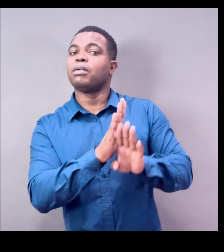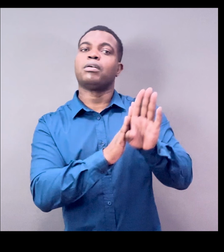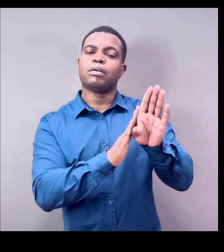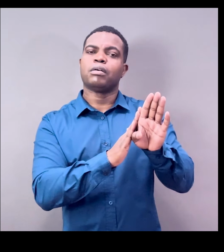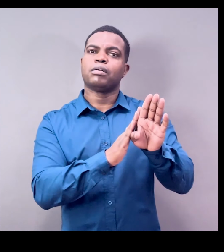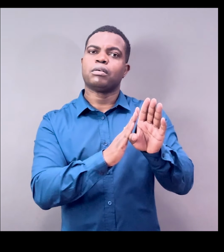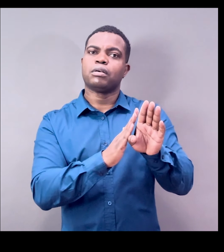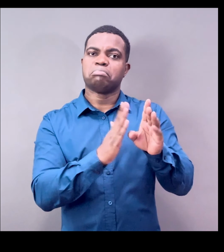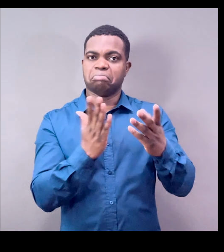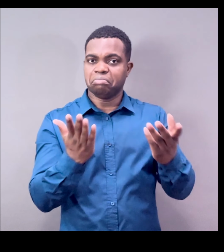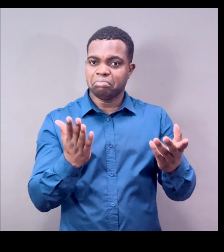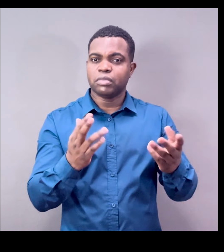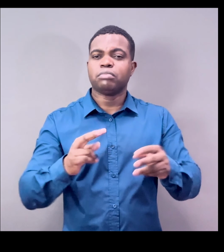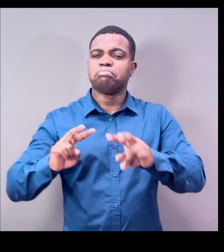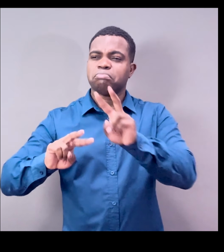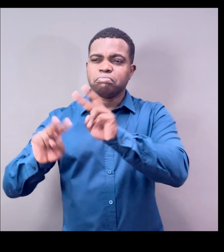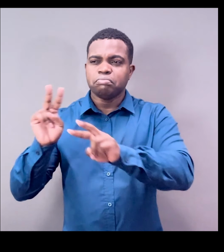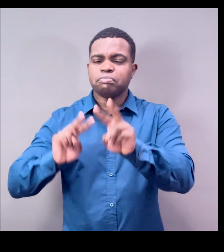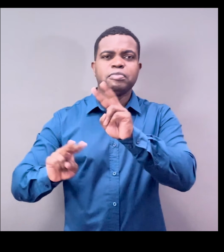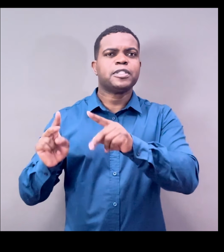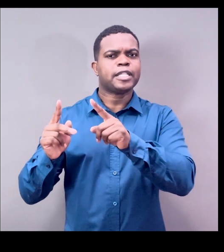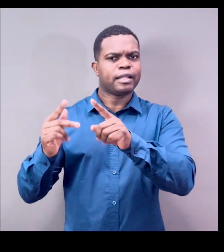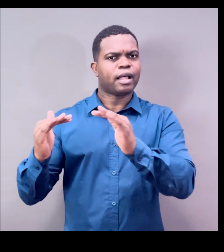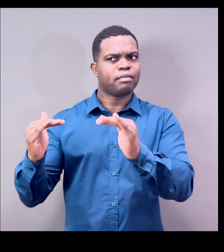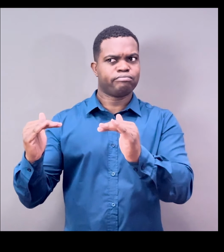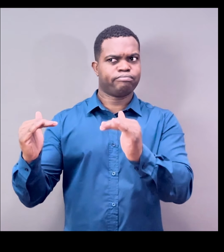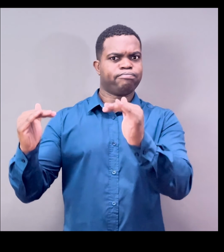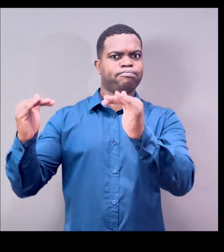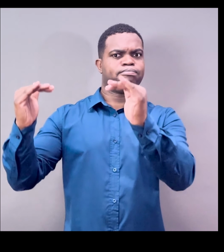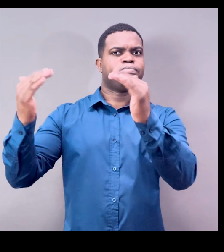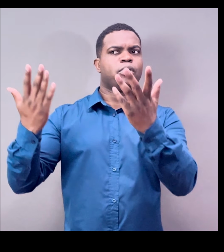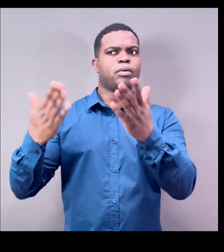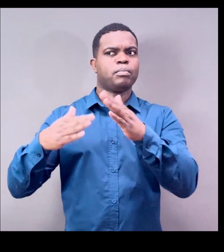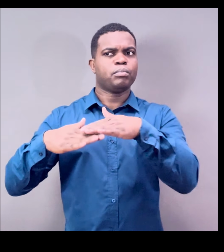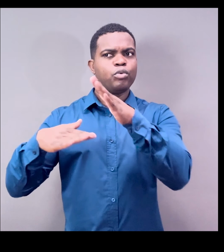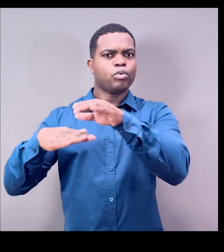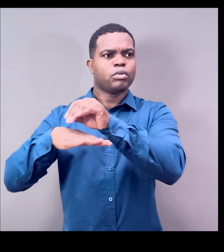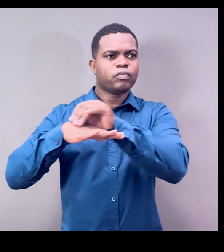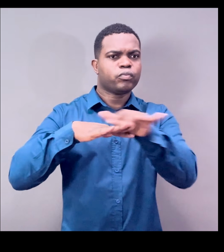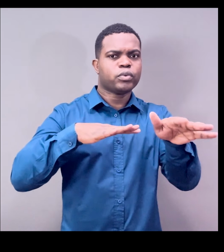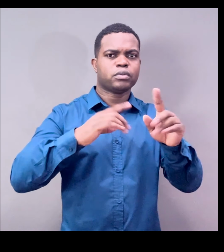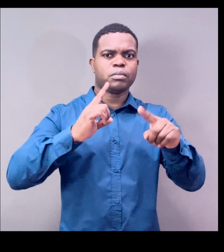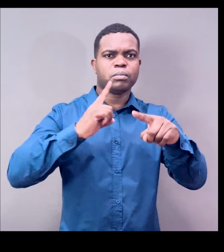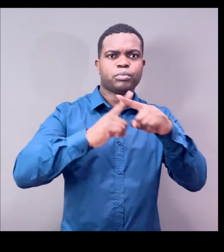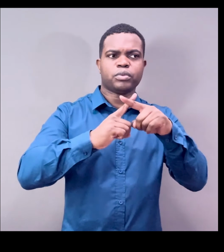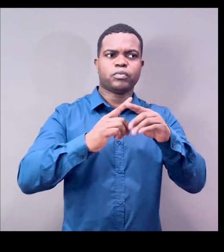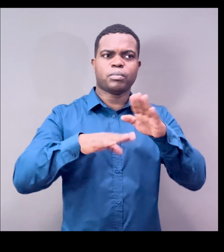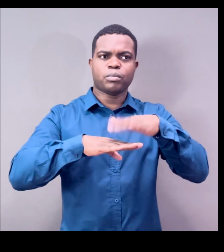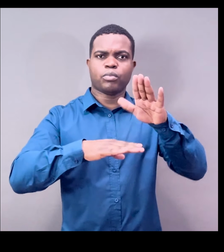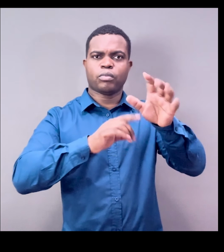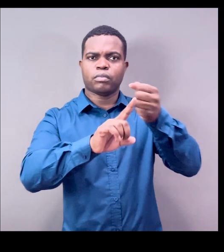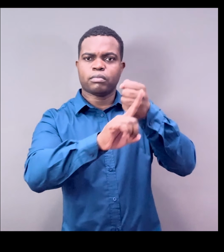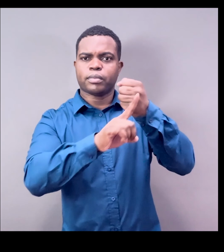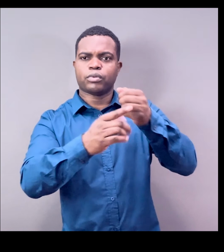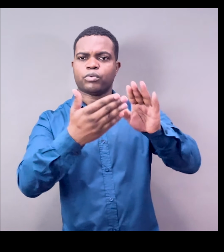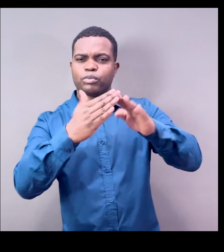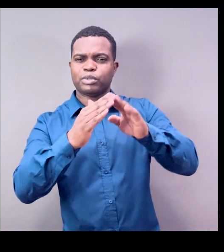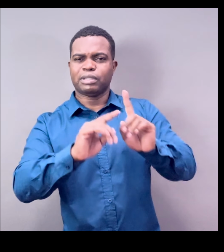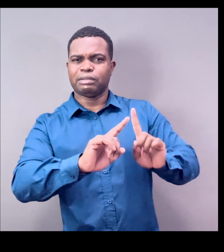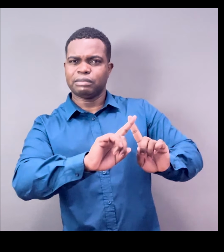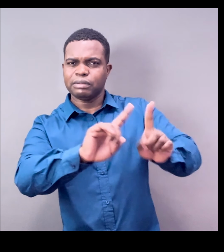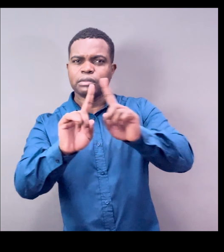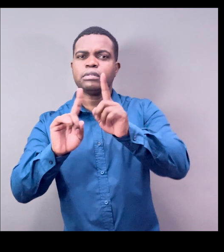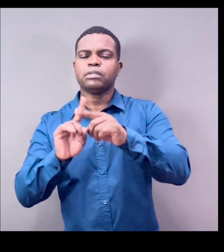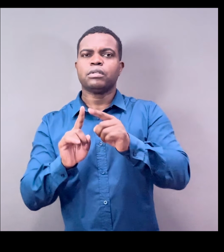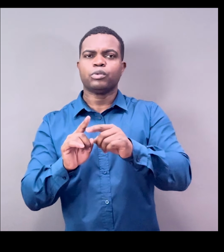You would be able to understand the level of interest they have towards the community engagement effort you